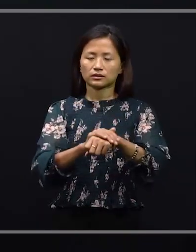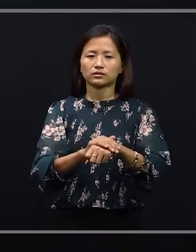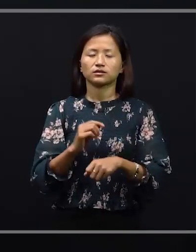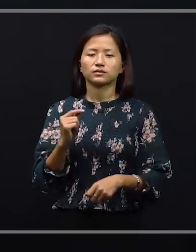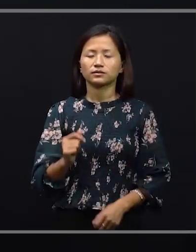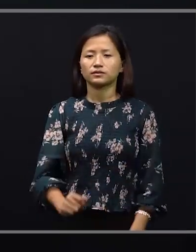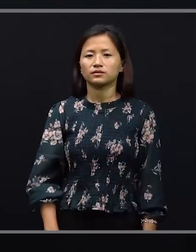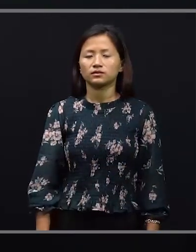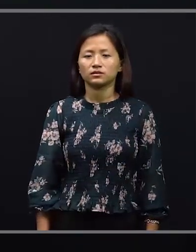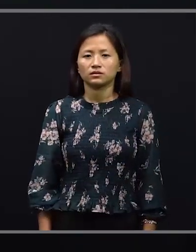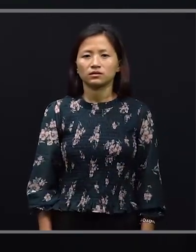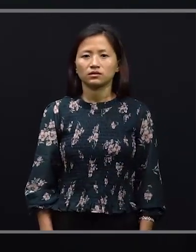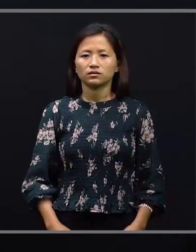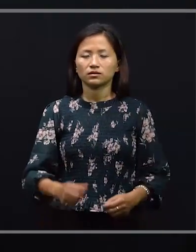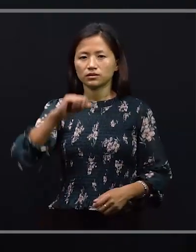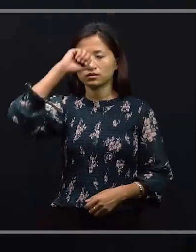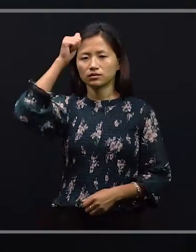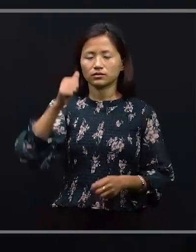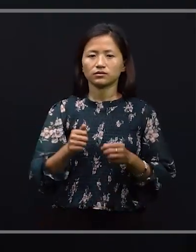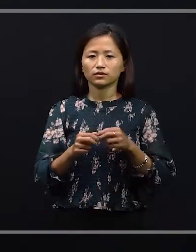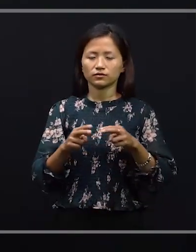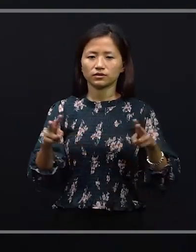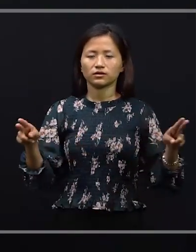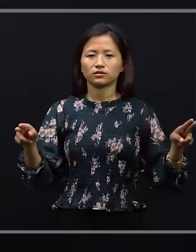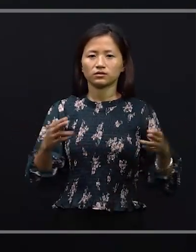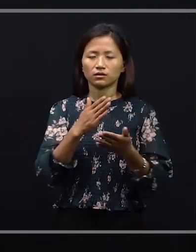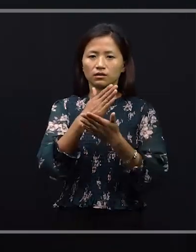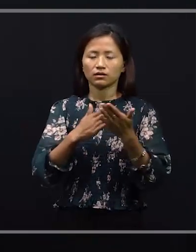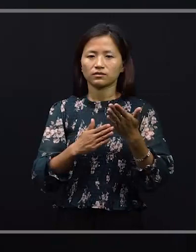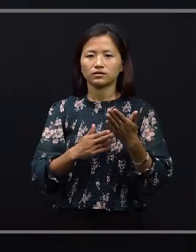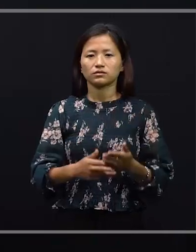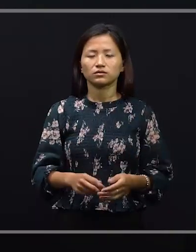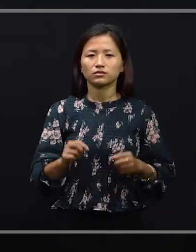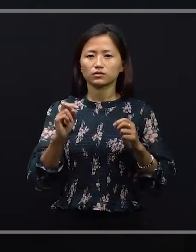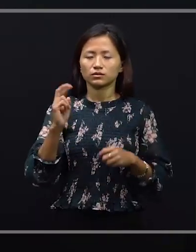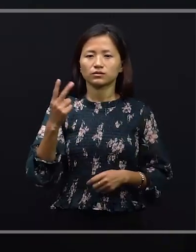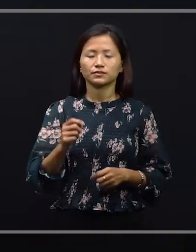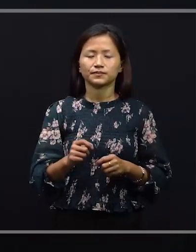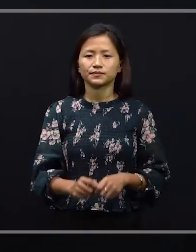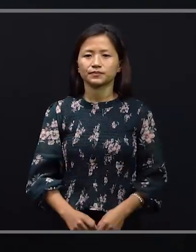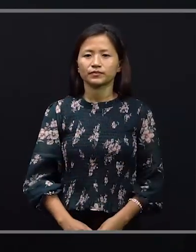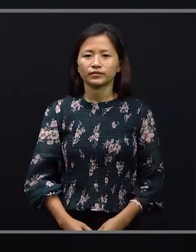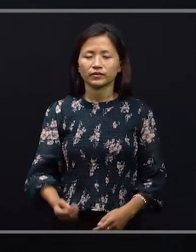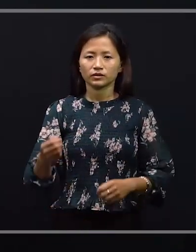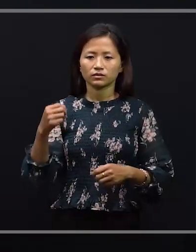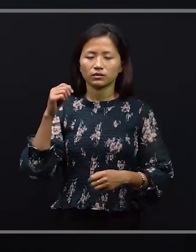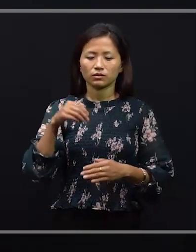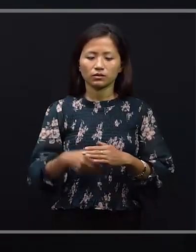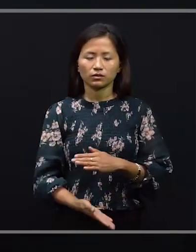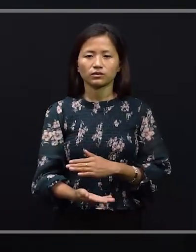the Indian society was divided into caste system, okay, and the lowest was called as the